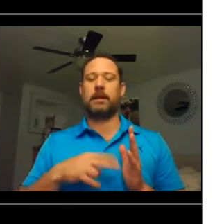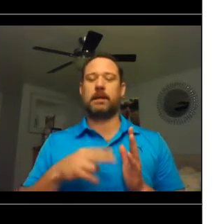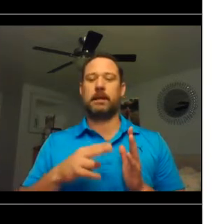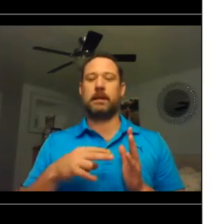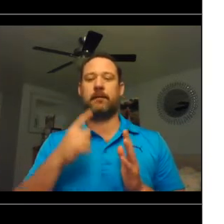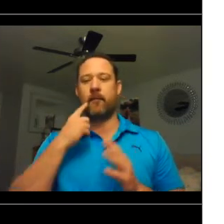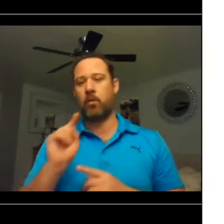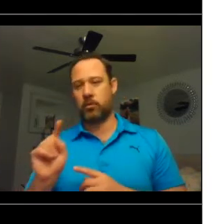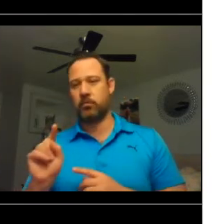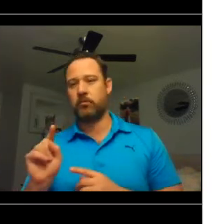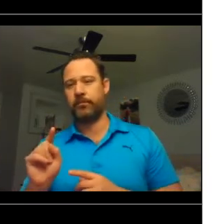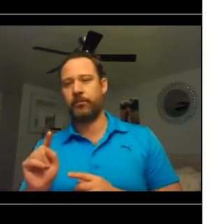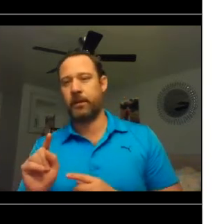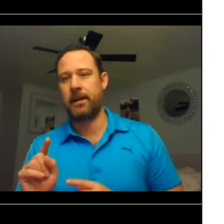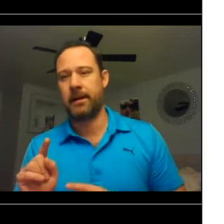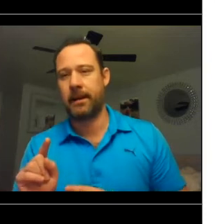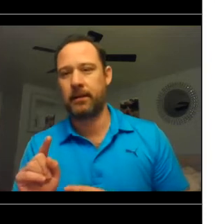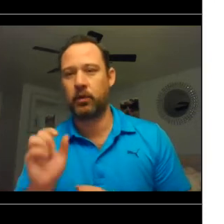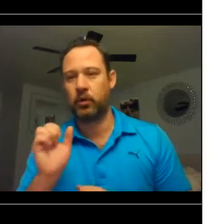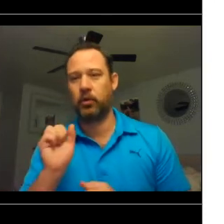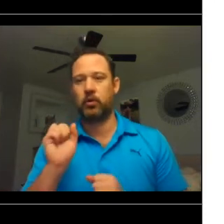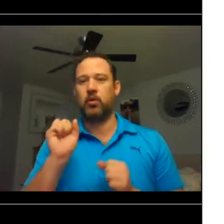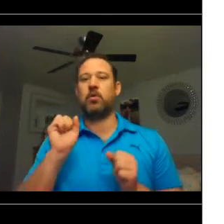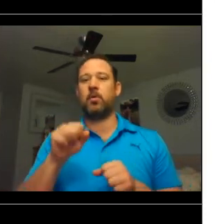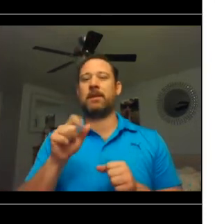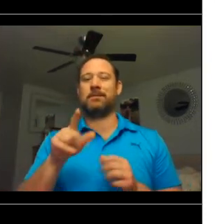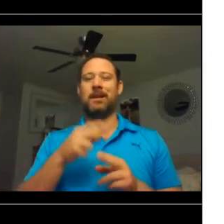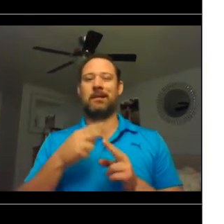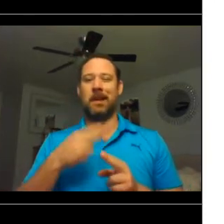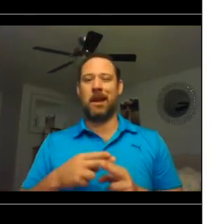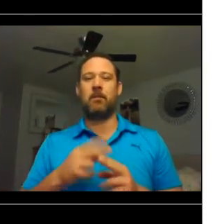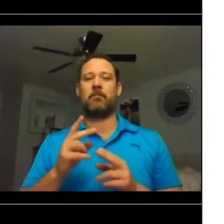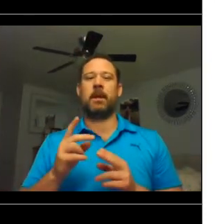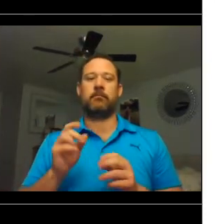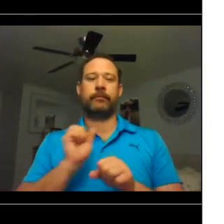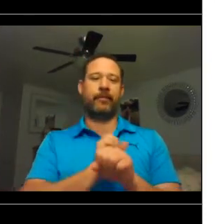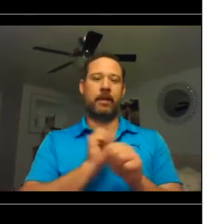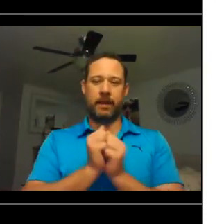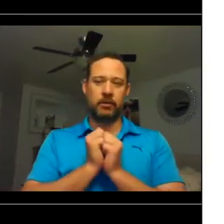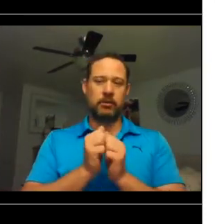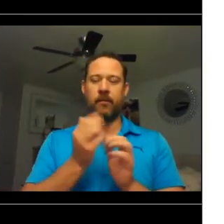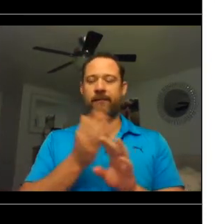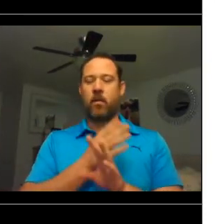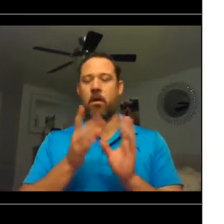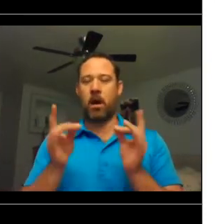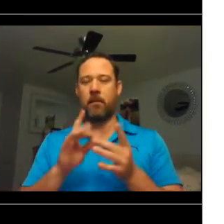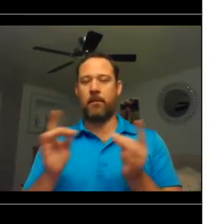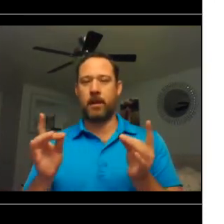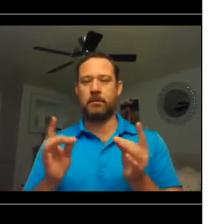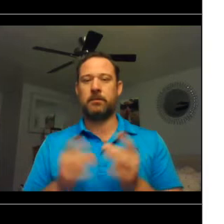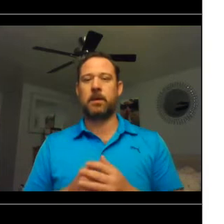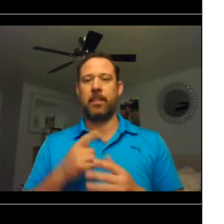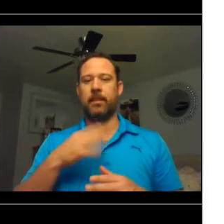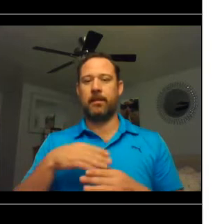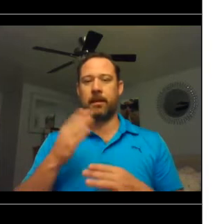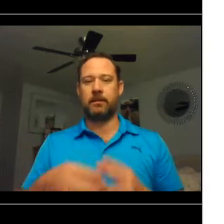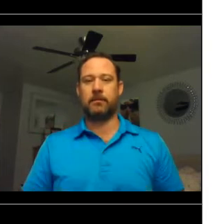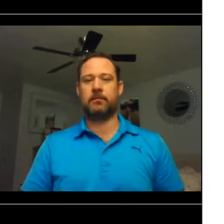We'd also appreciate if you can state your name and your affiliation before you make your questions or comments. I think that is it,